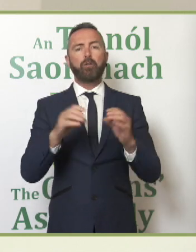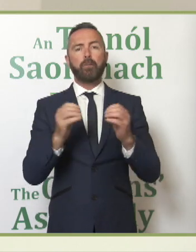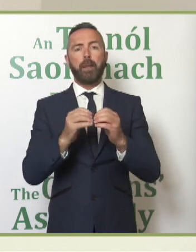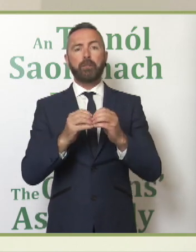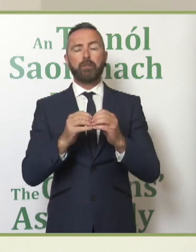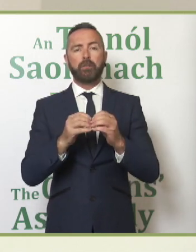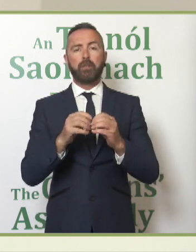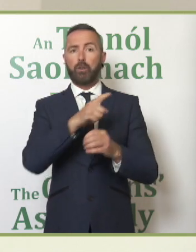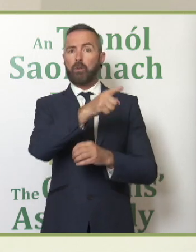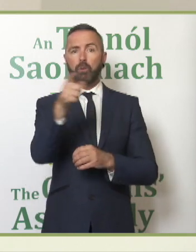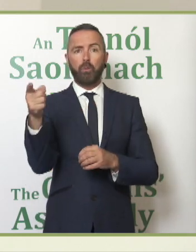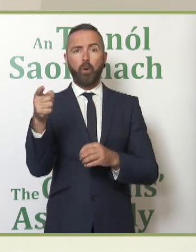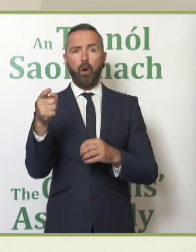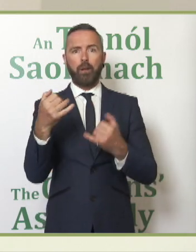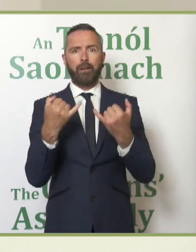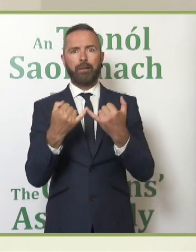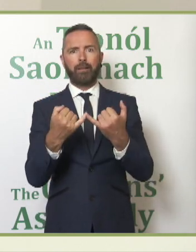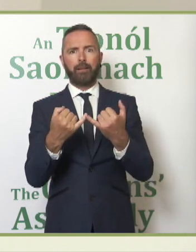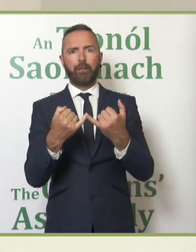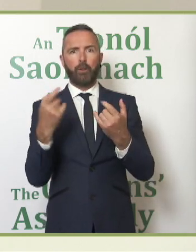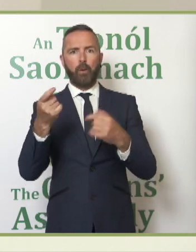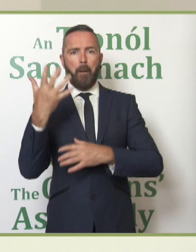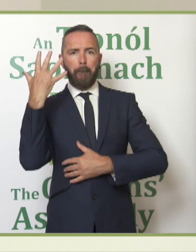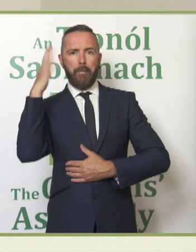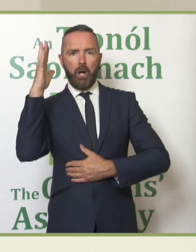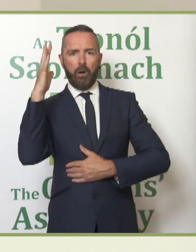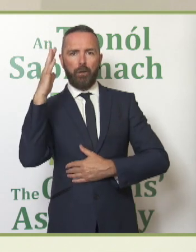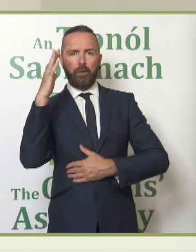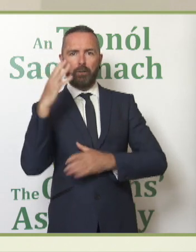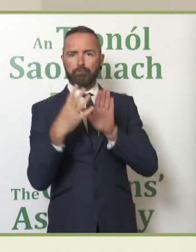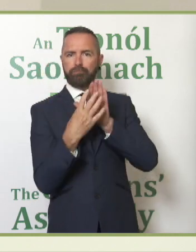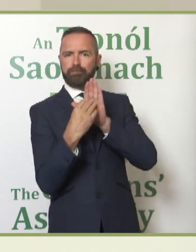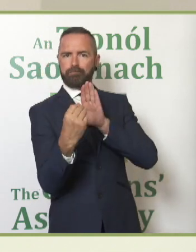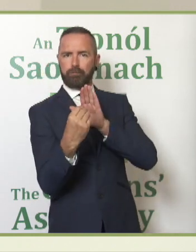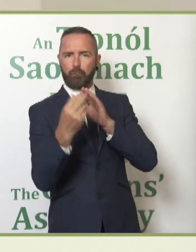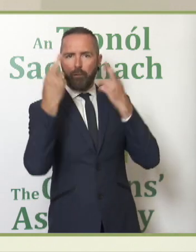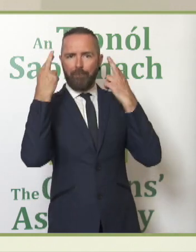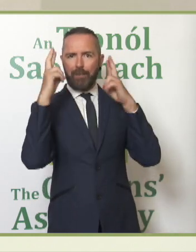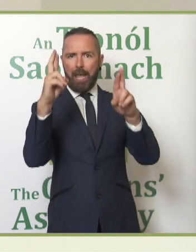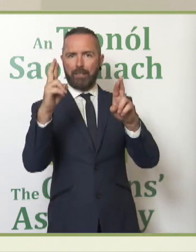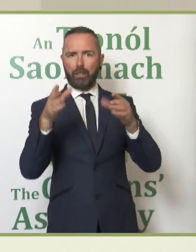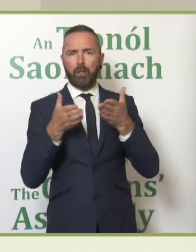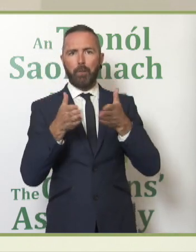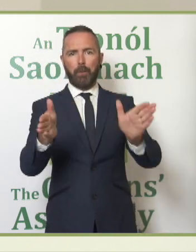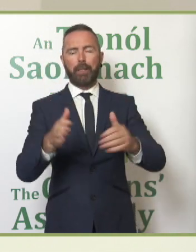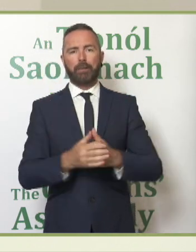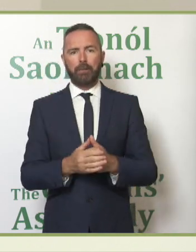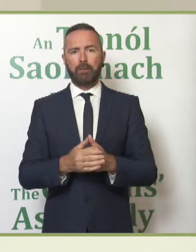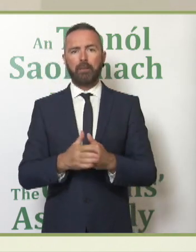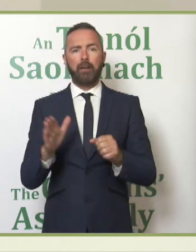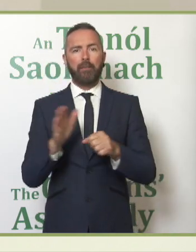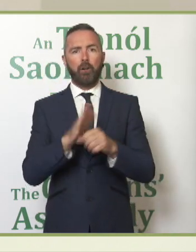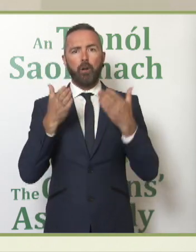mirror the public, and you're a kind of a minor public in itself. So you mirror the reflection of the